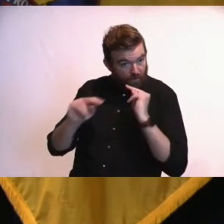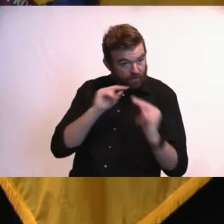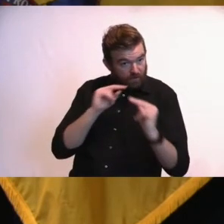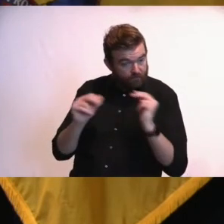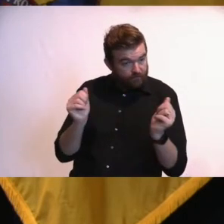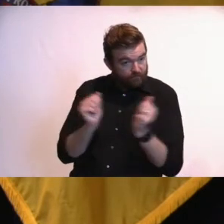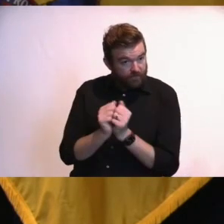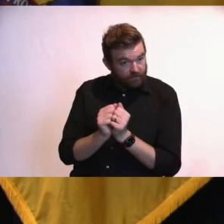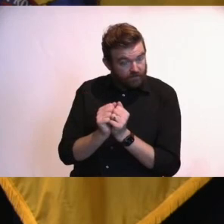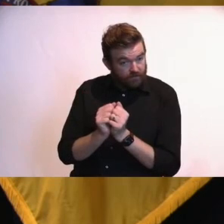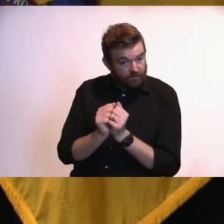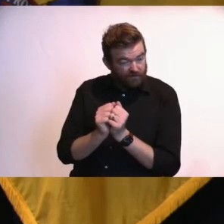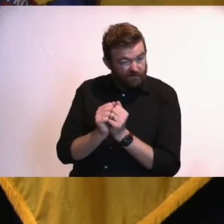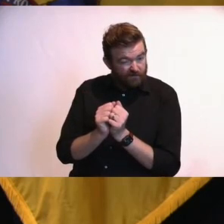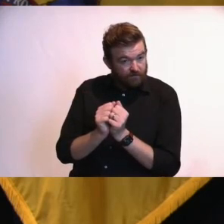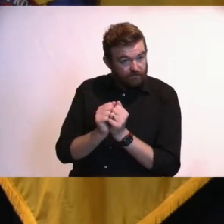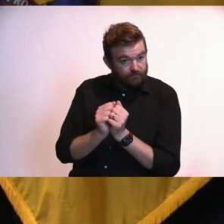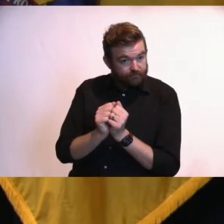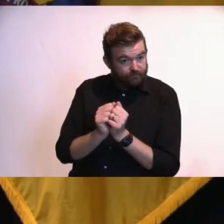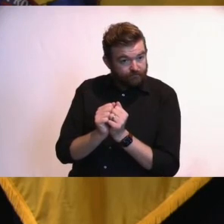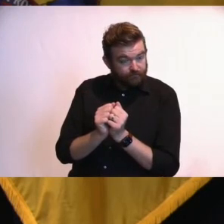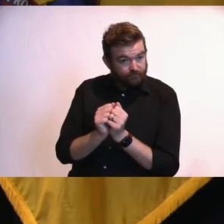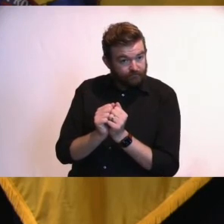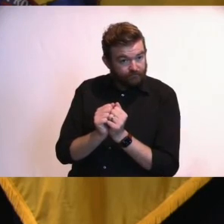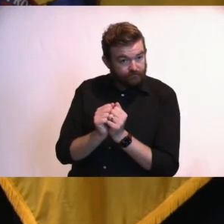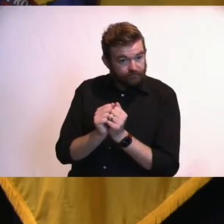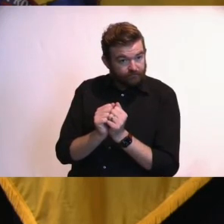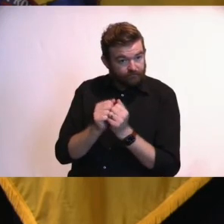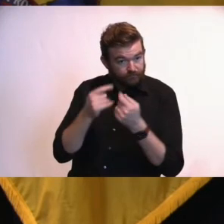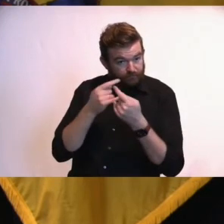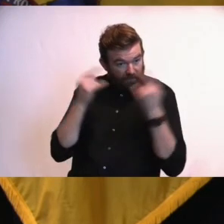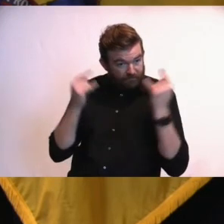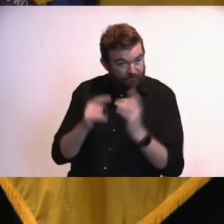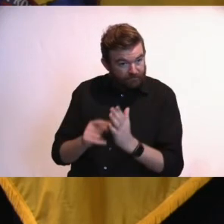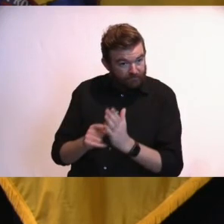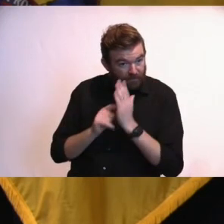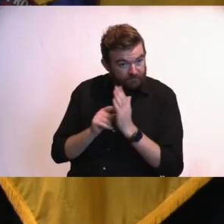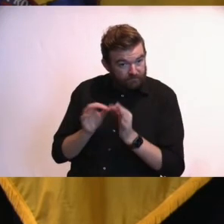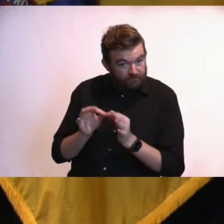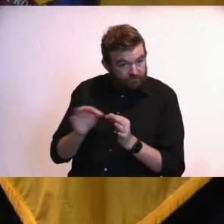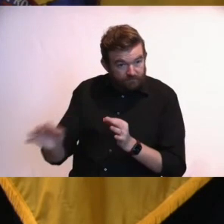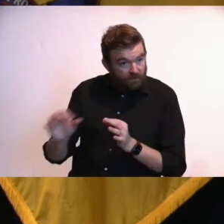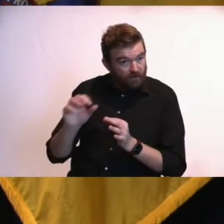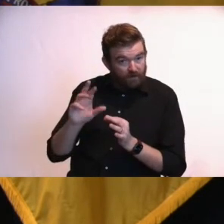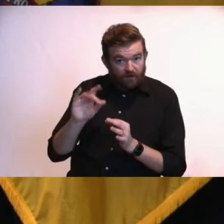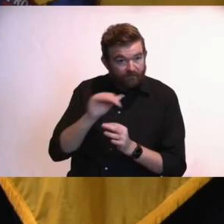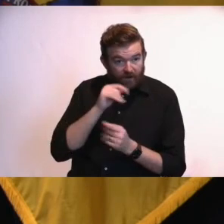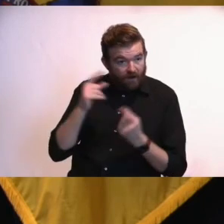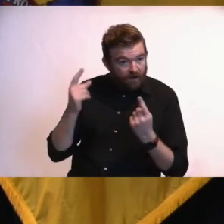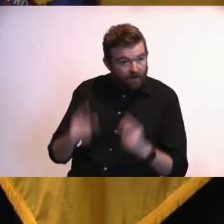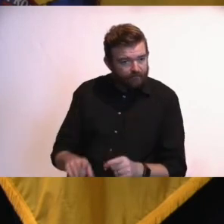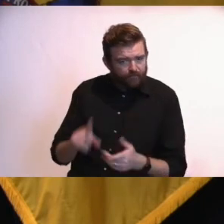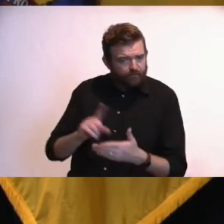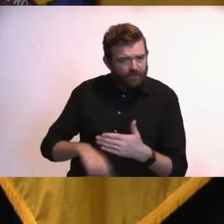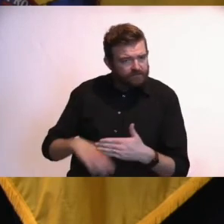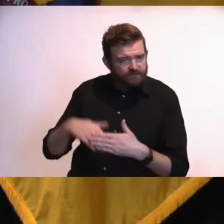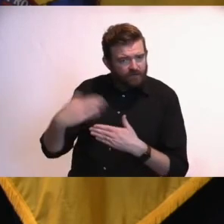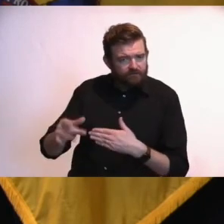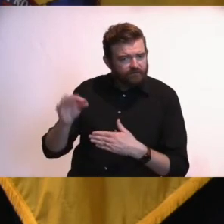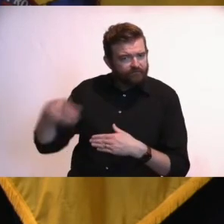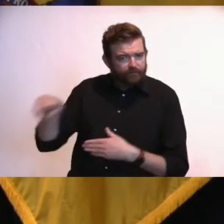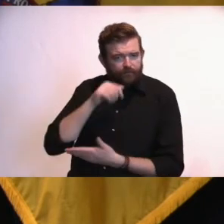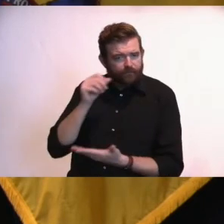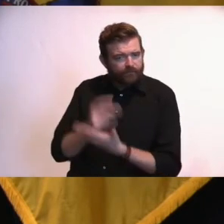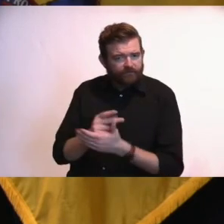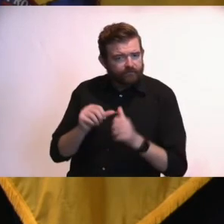get the mask mandate and other things included? And then if that doesn't happen, what's your next step? I'll stand with what